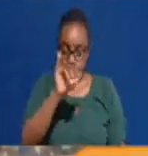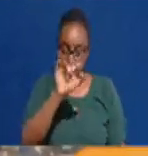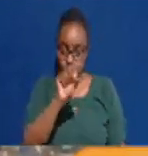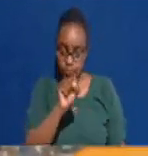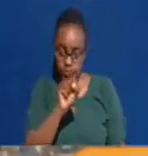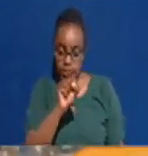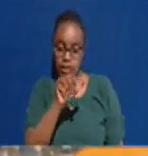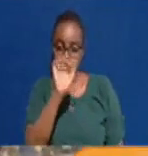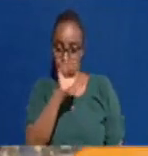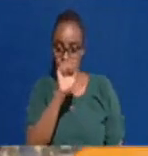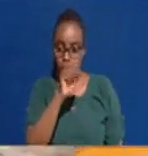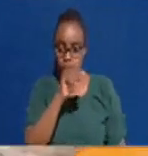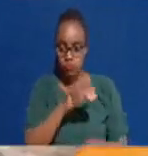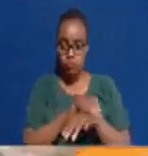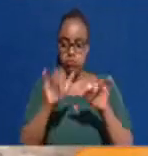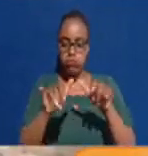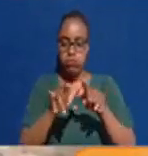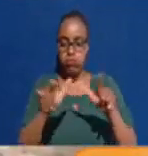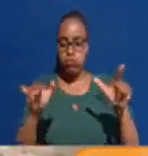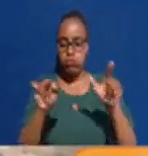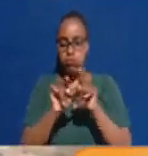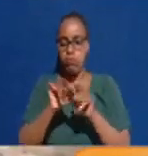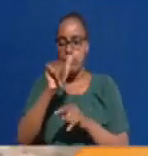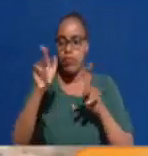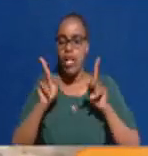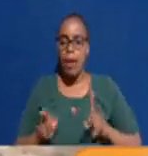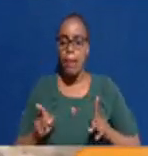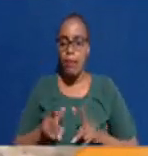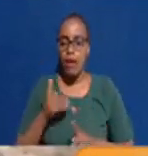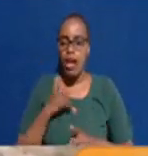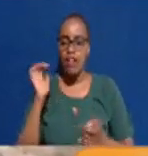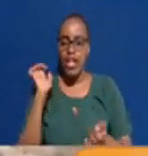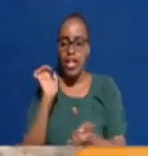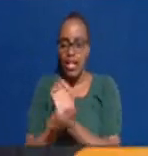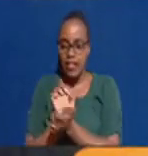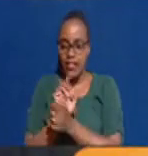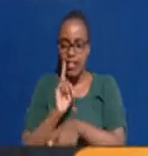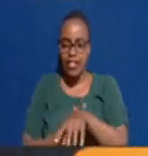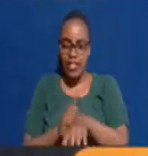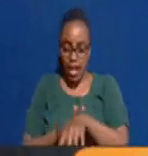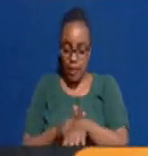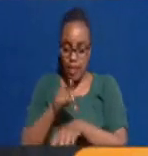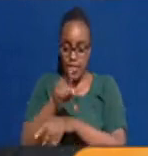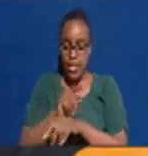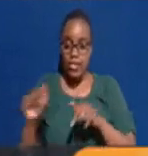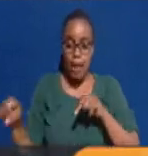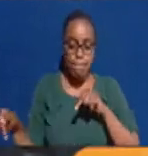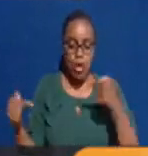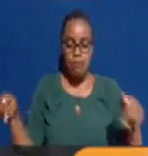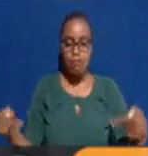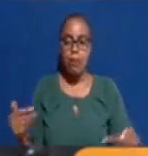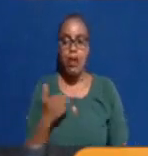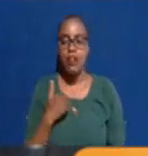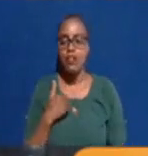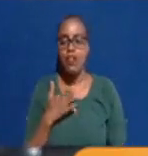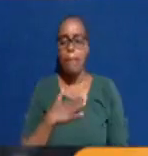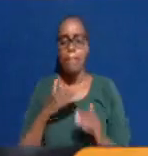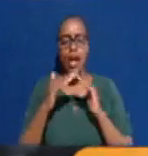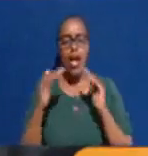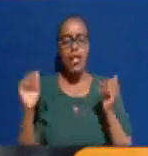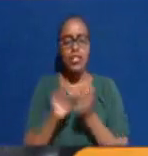they can reclaim their land. Several people were also arrested during the altercation. Nyumba yangu ilipomolewa